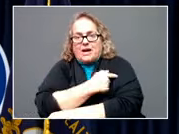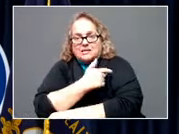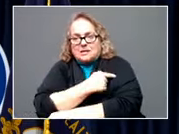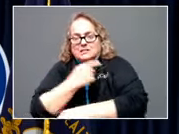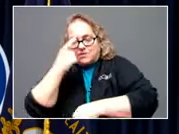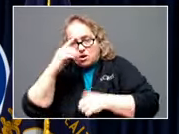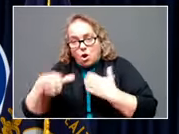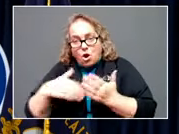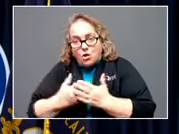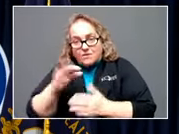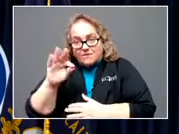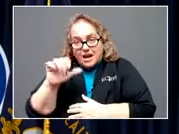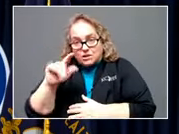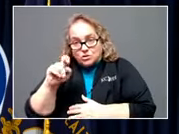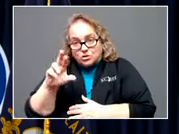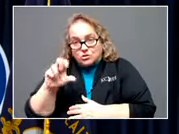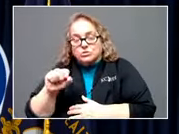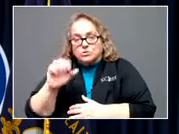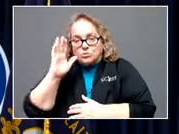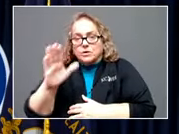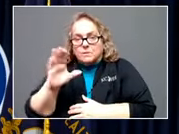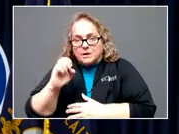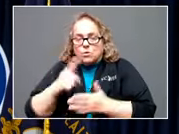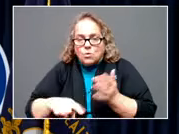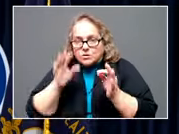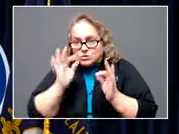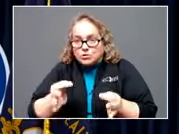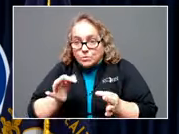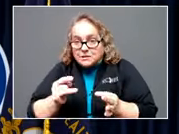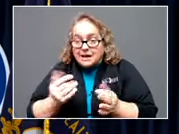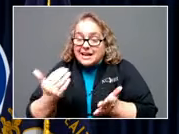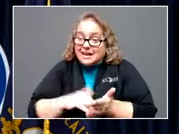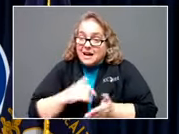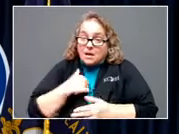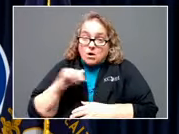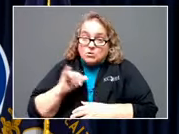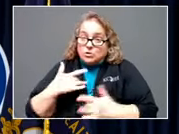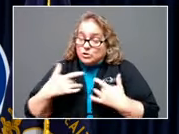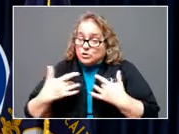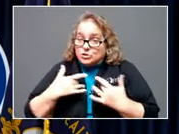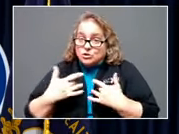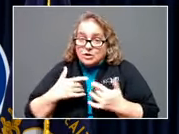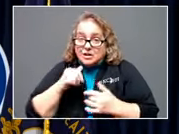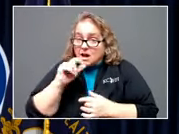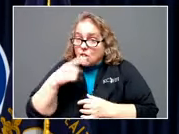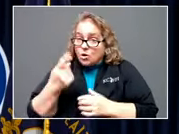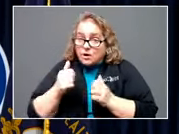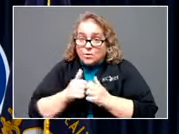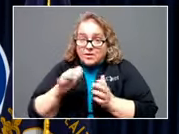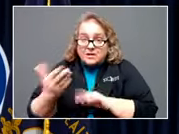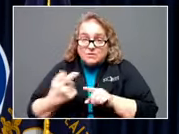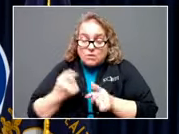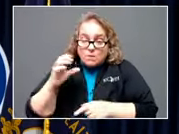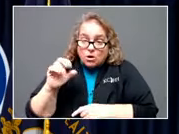factors are going to be what determines it. Again, I'm also, we're concerned not just about deaths from COVID, but